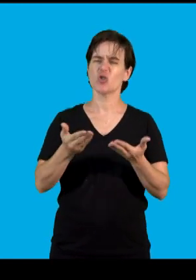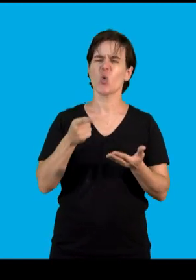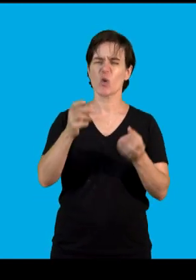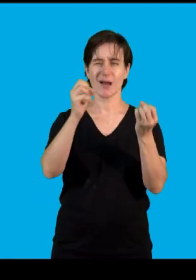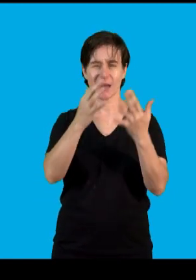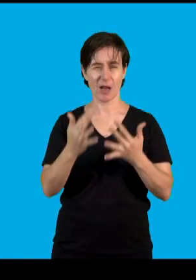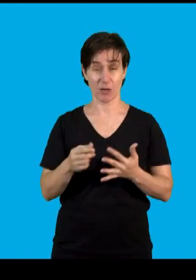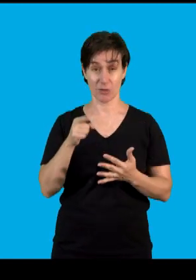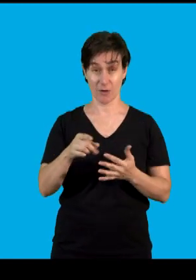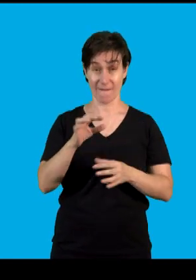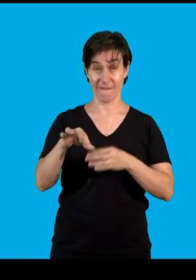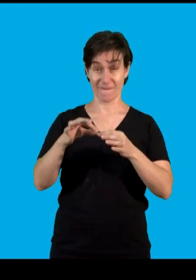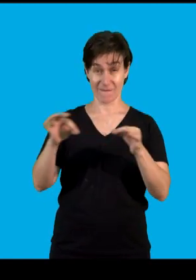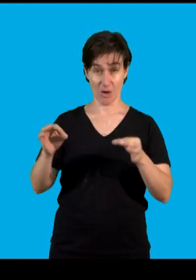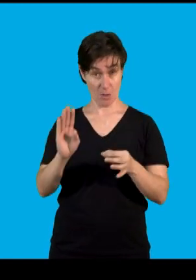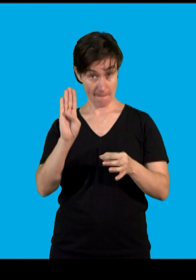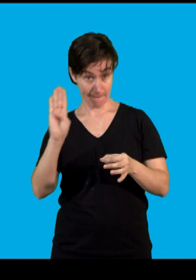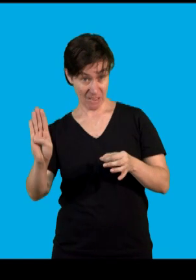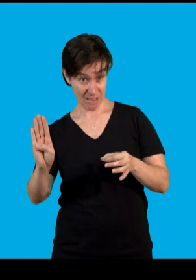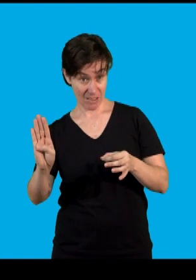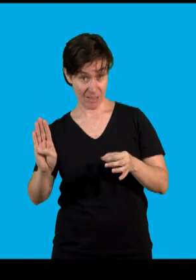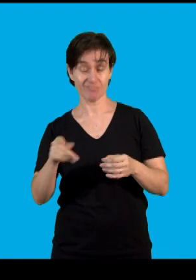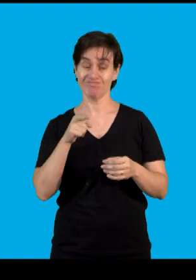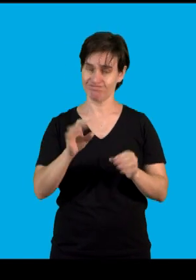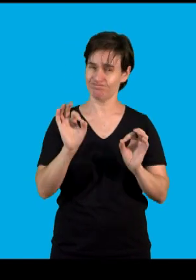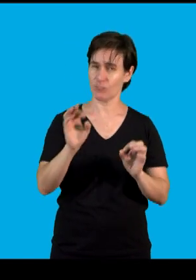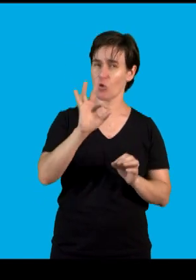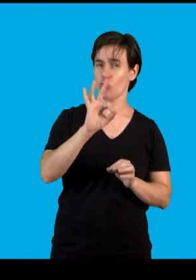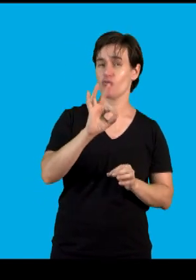that the value of B is shown is